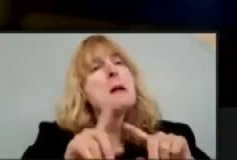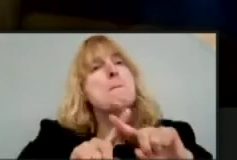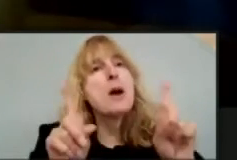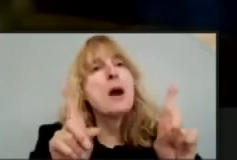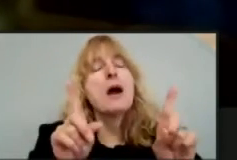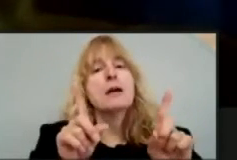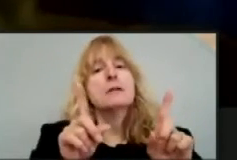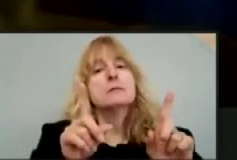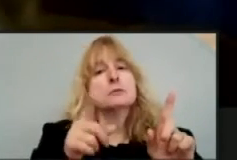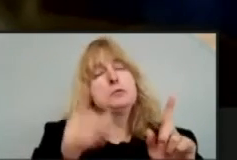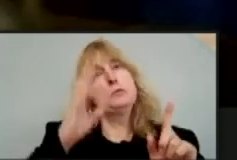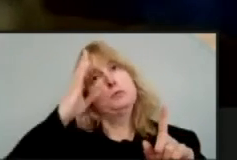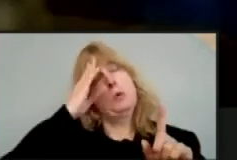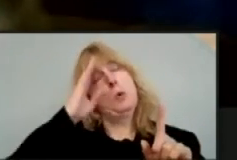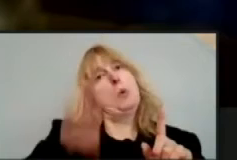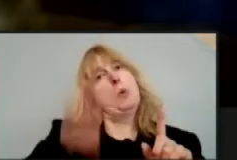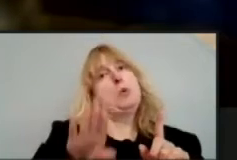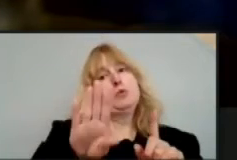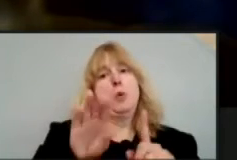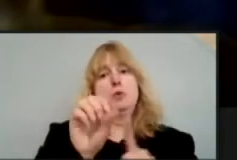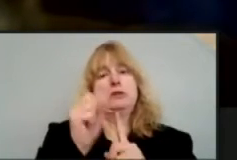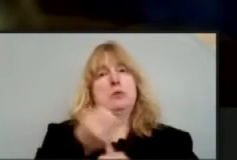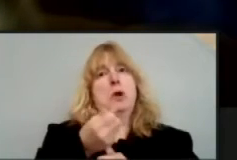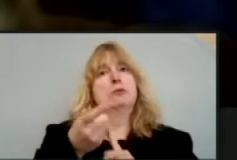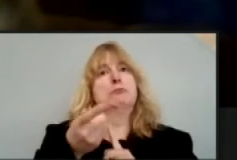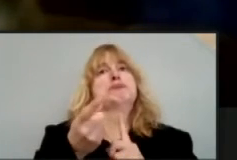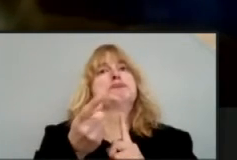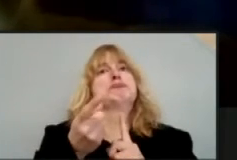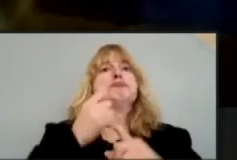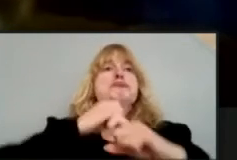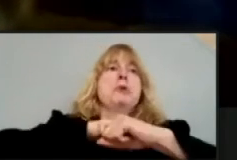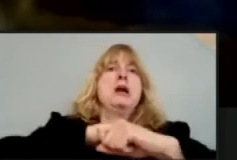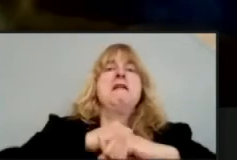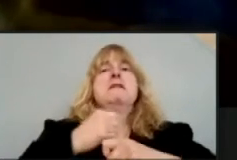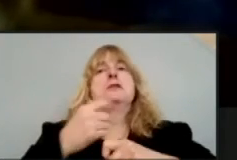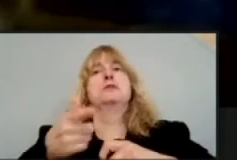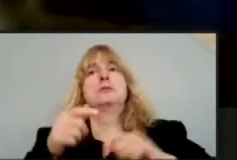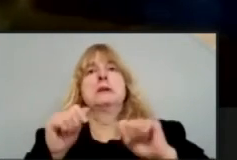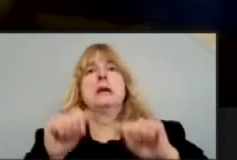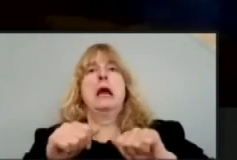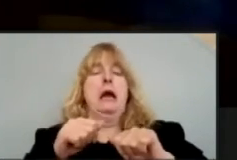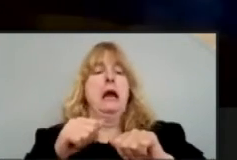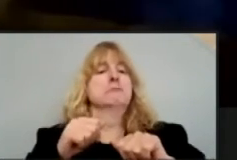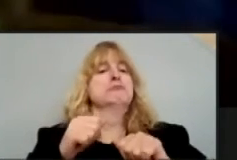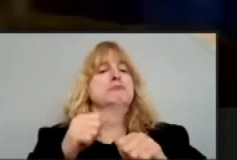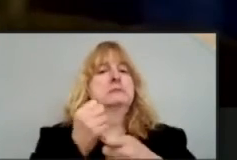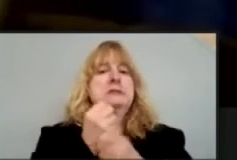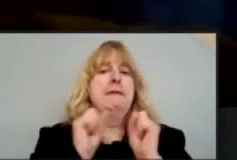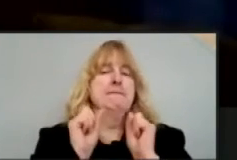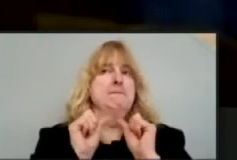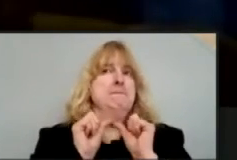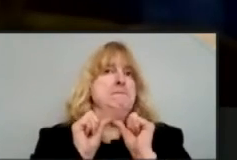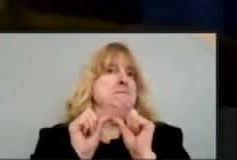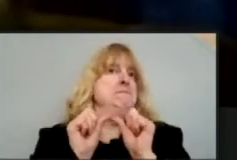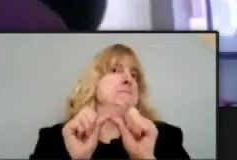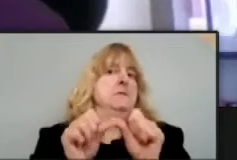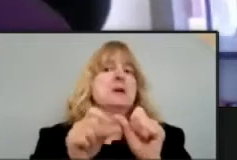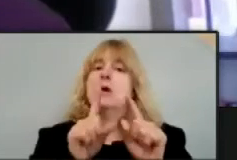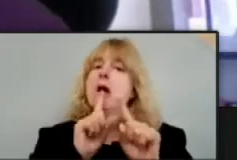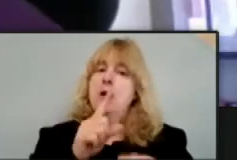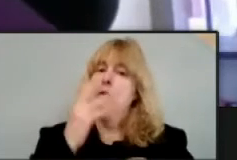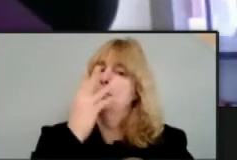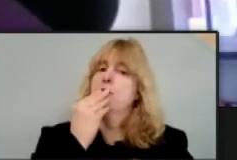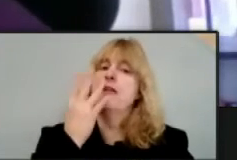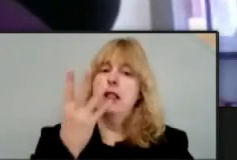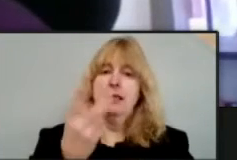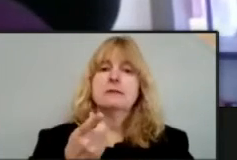your situation, that you can use preventative measures. So no, I think you answered it beautifully. And everybody